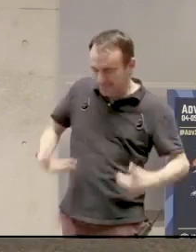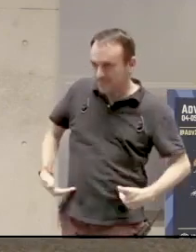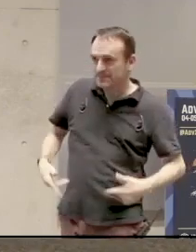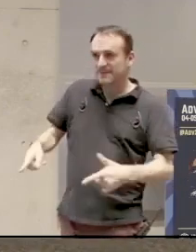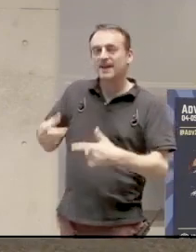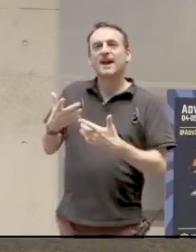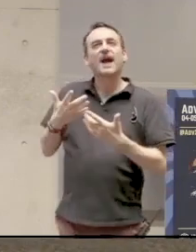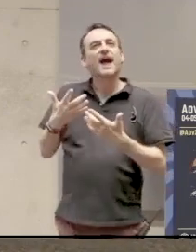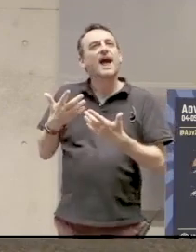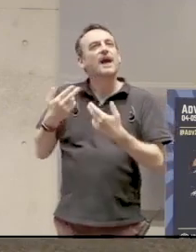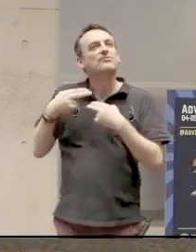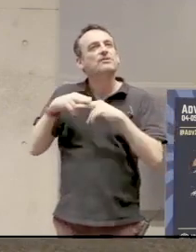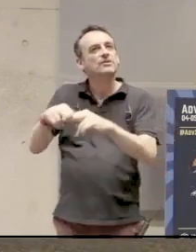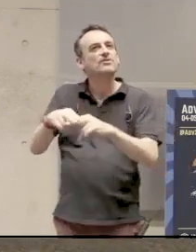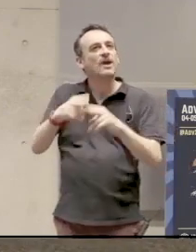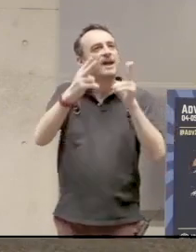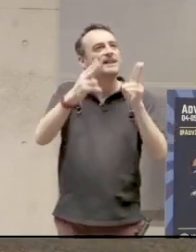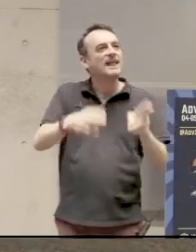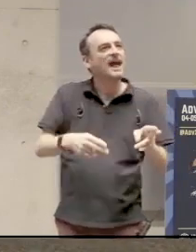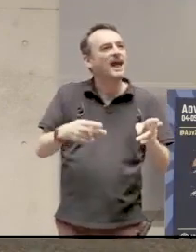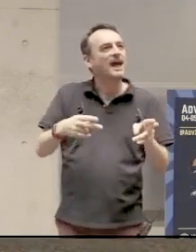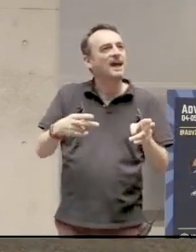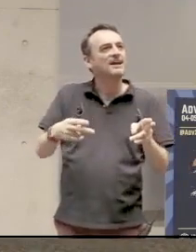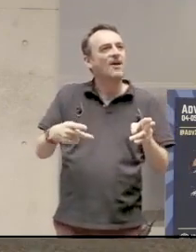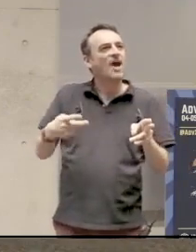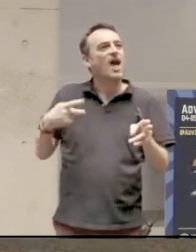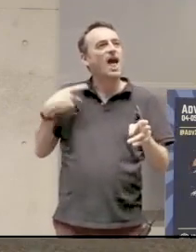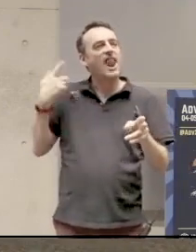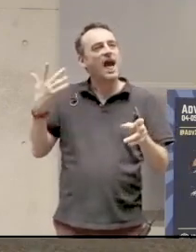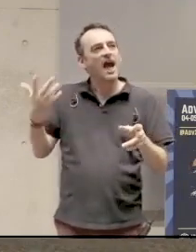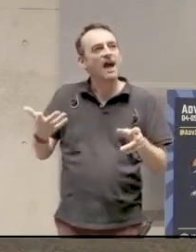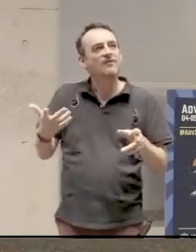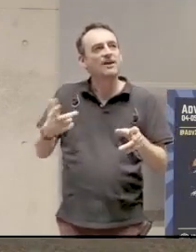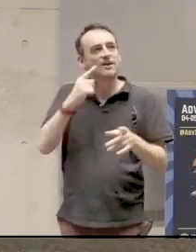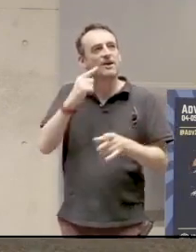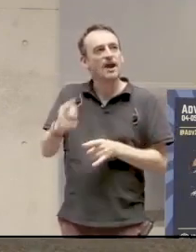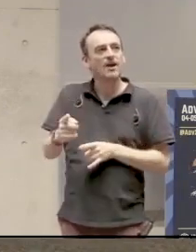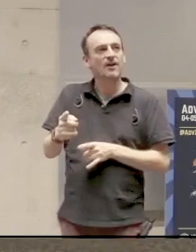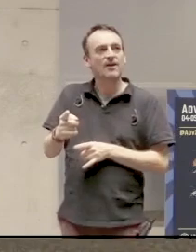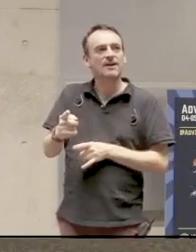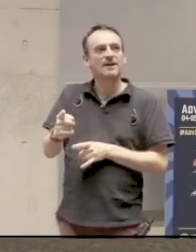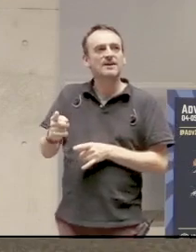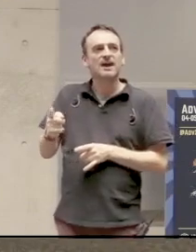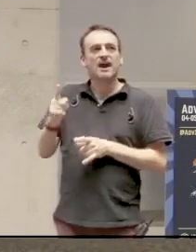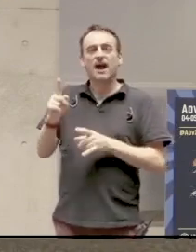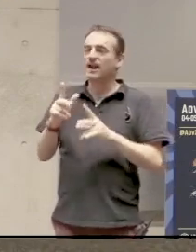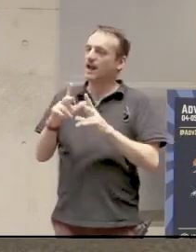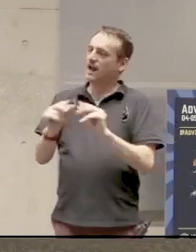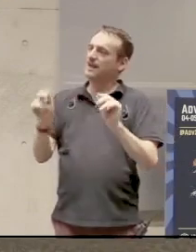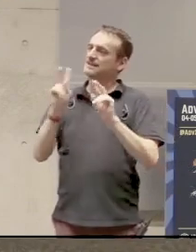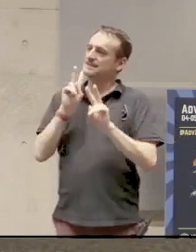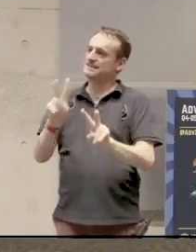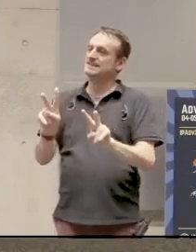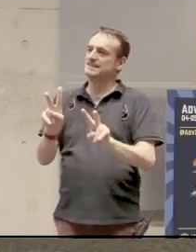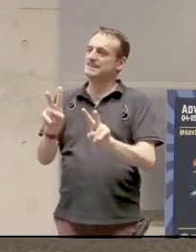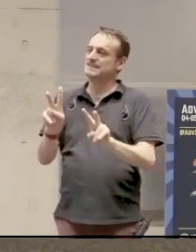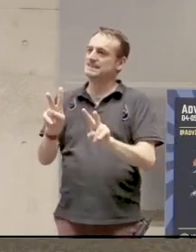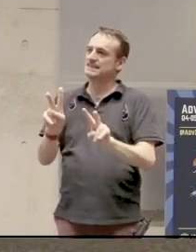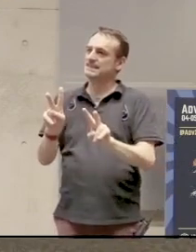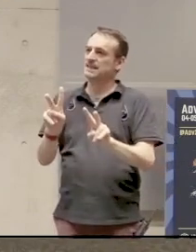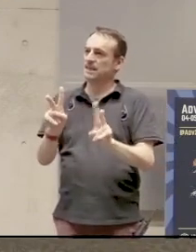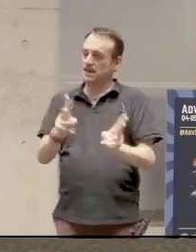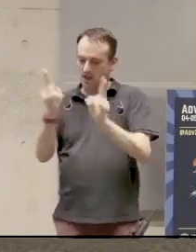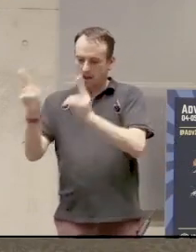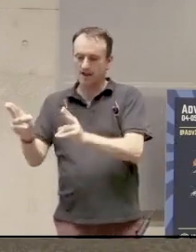thing of the Dead or Alive games is, when you win, you get the cool cut scene. So you get this character scene, and it's basically just like